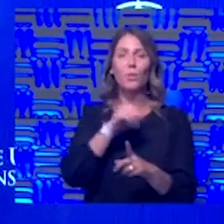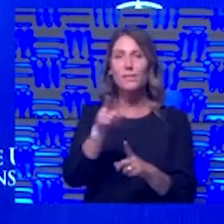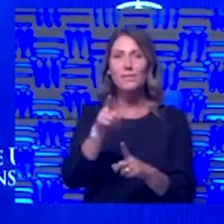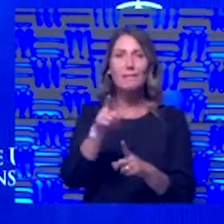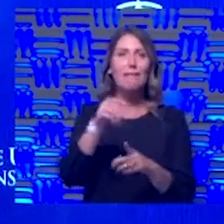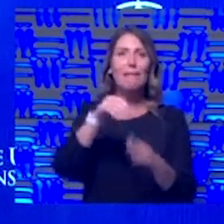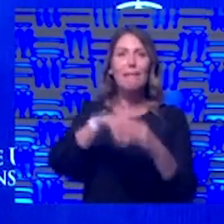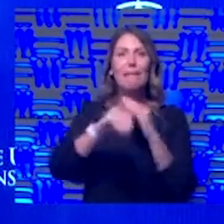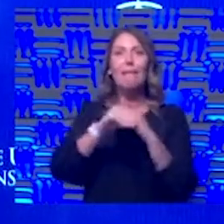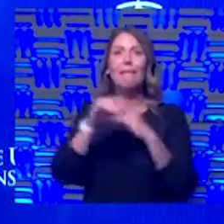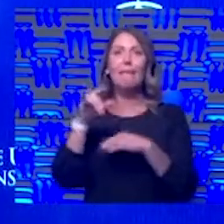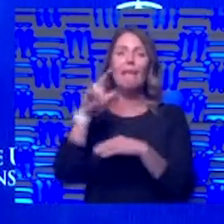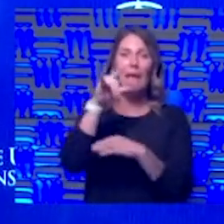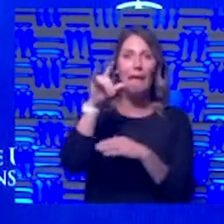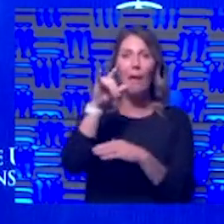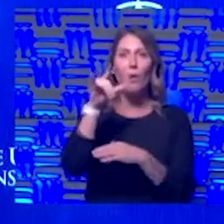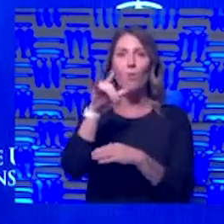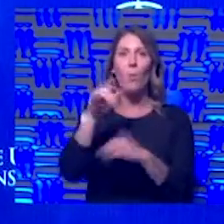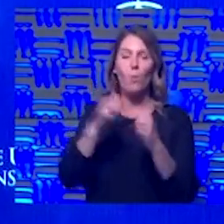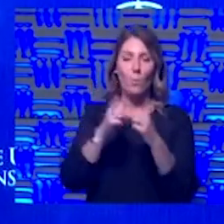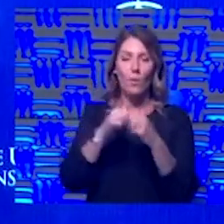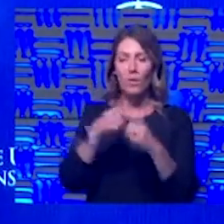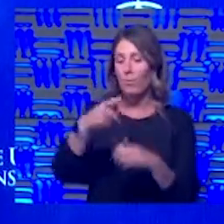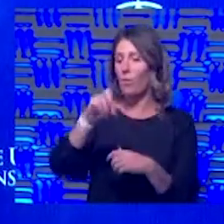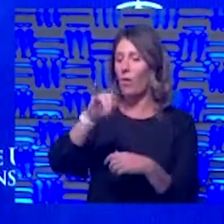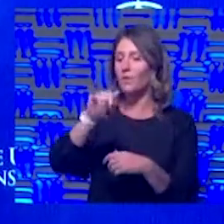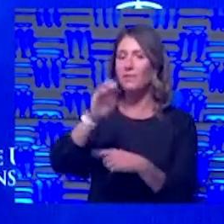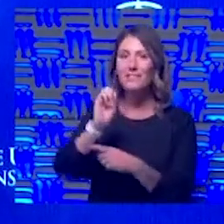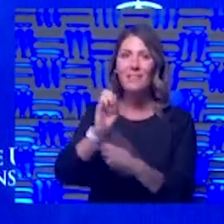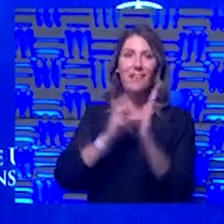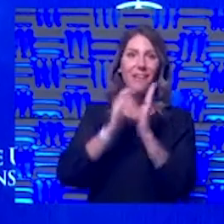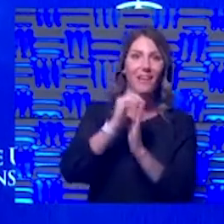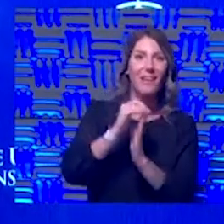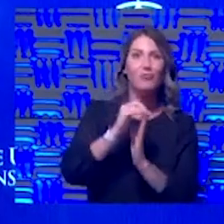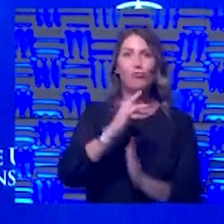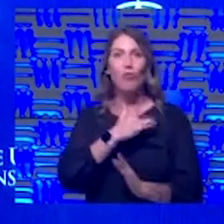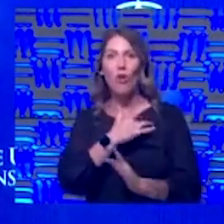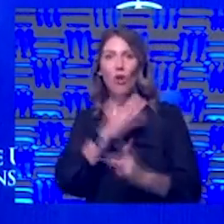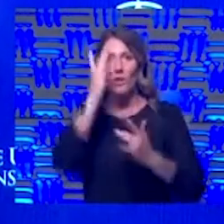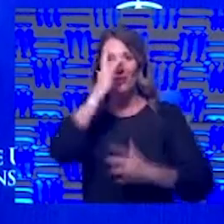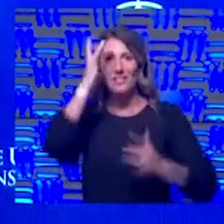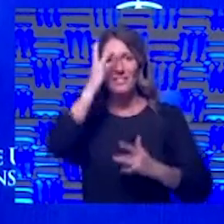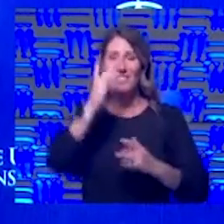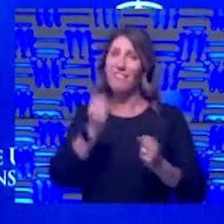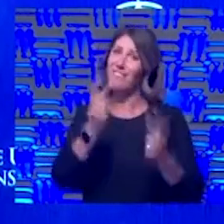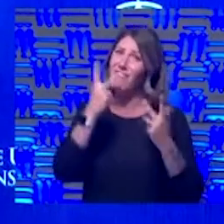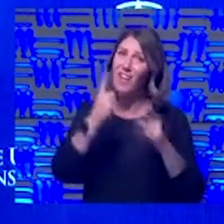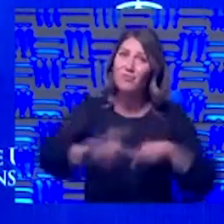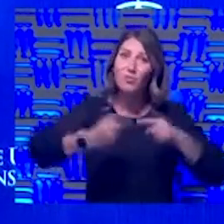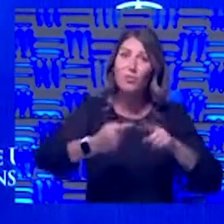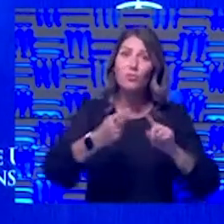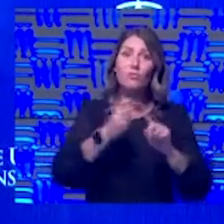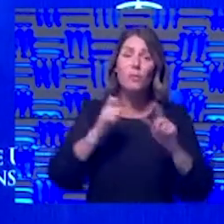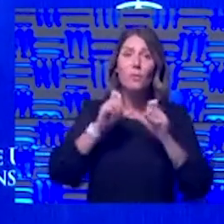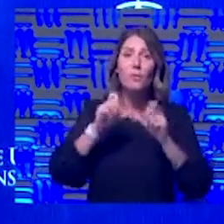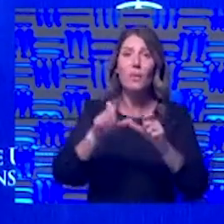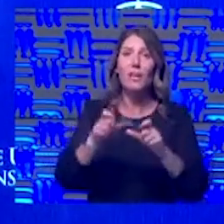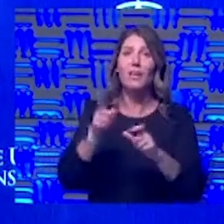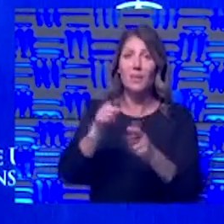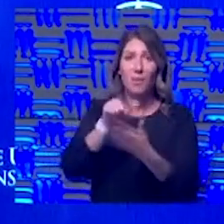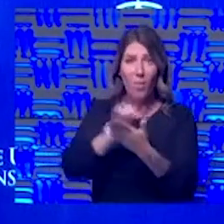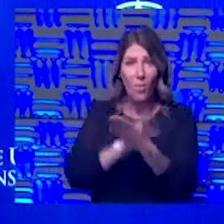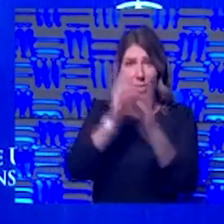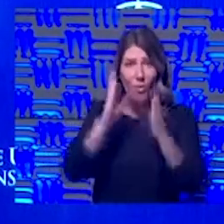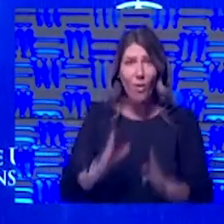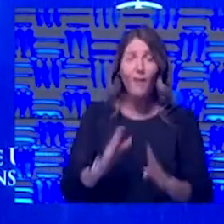ended up with prostate cancer, heart disease, and a lot of lifelong struggles from the chronic stress of that. Was a lawyer,